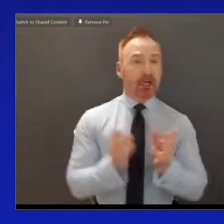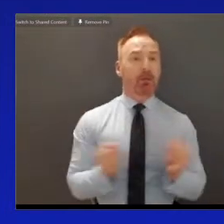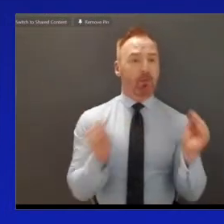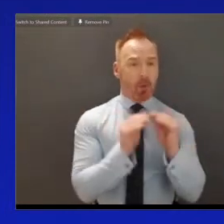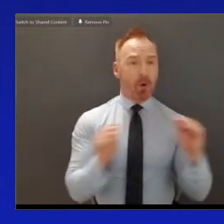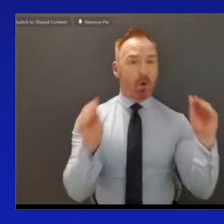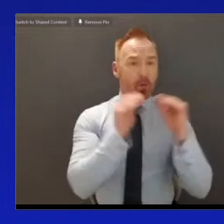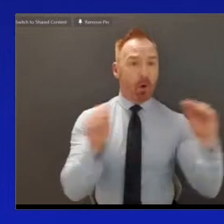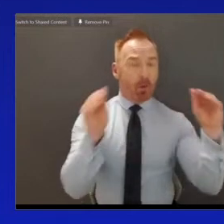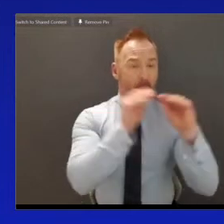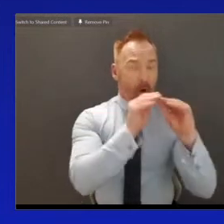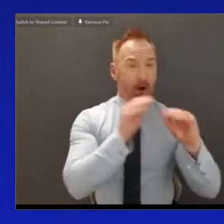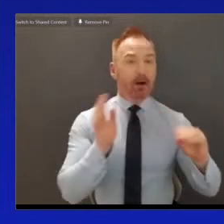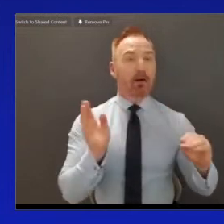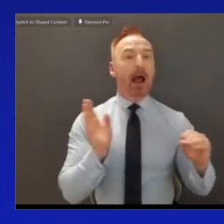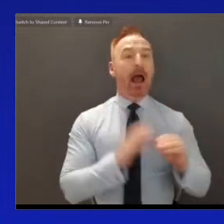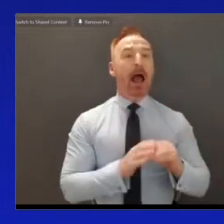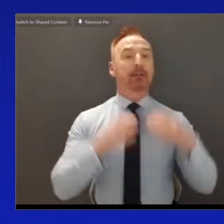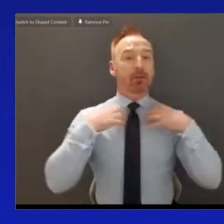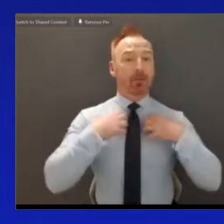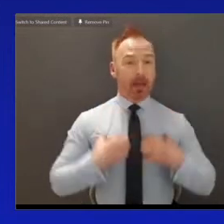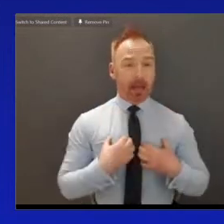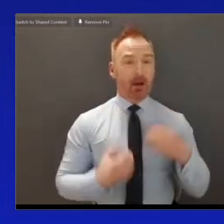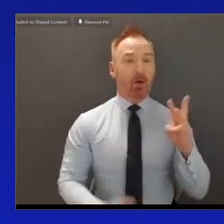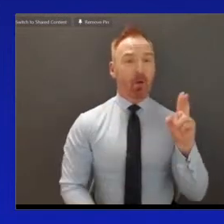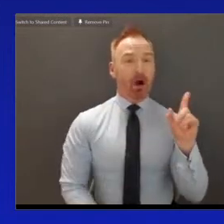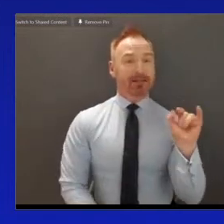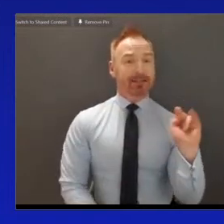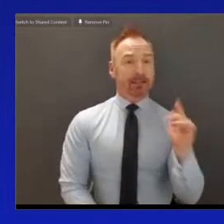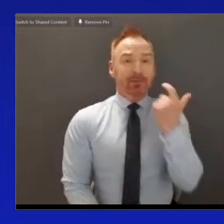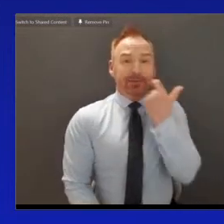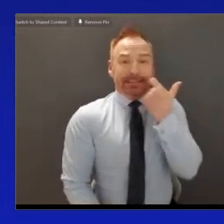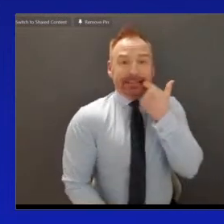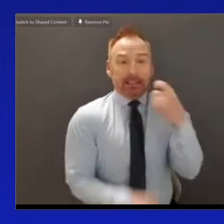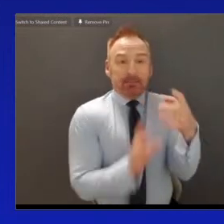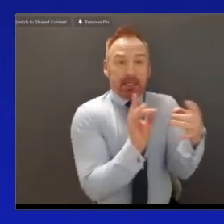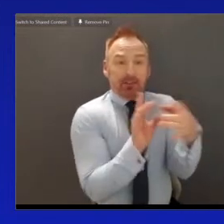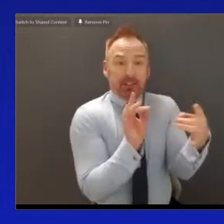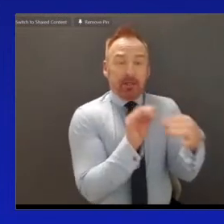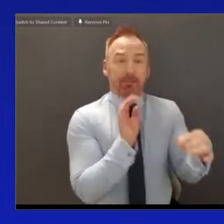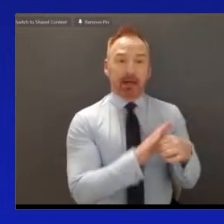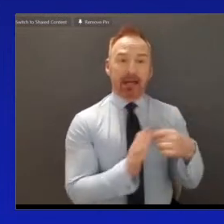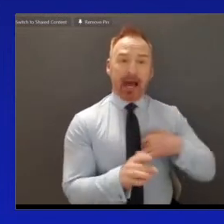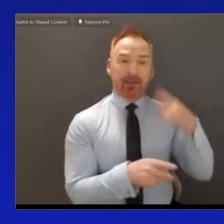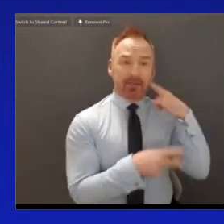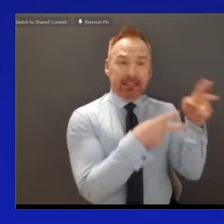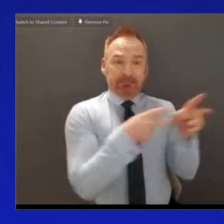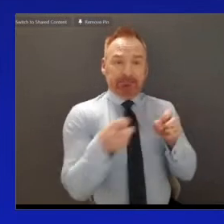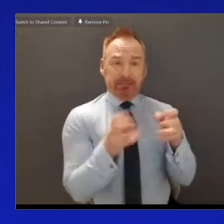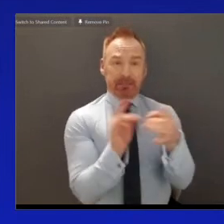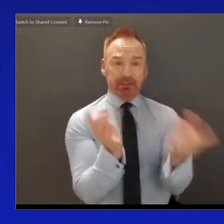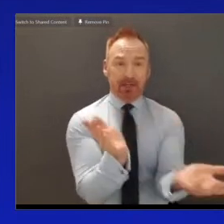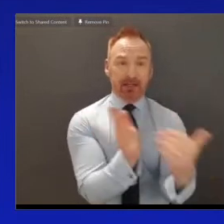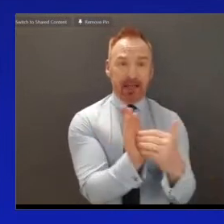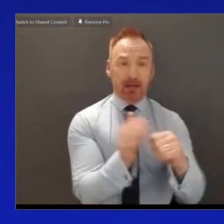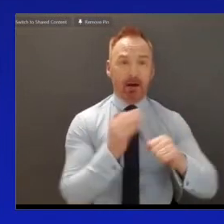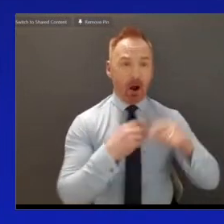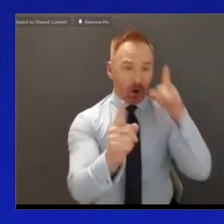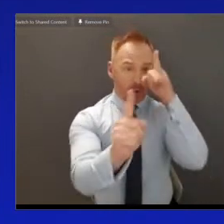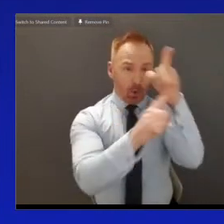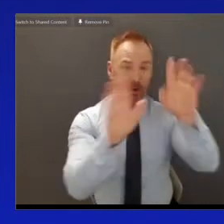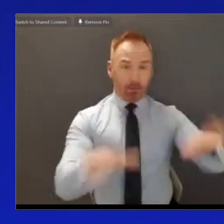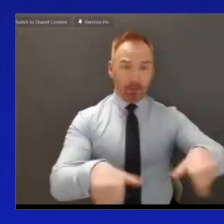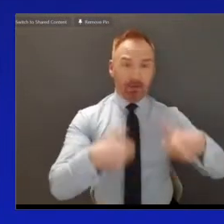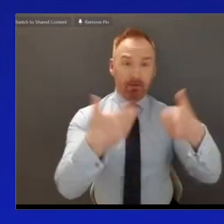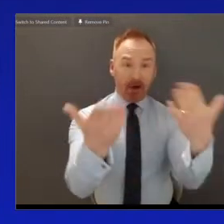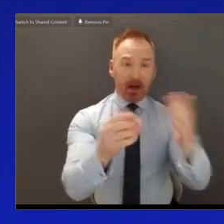As Mayor Watson mentioned earlier, and I think it is important to point out and mention again, our goal is to provide a COVID-19